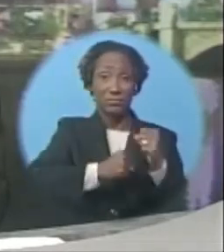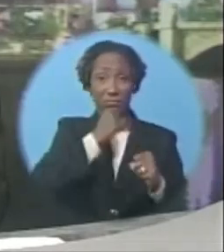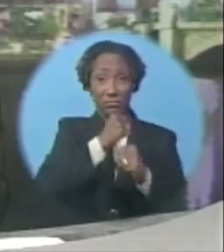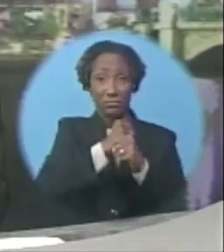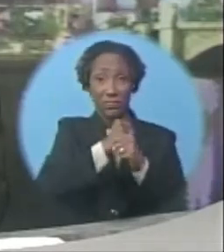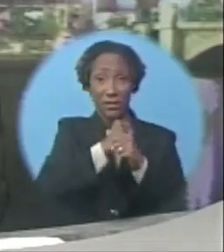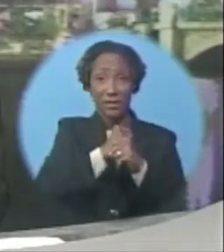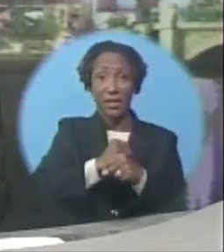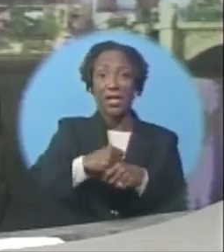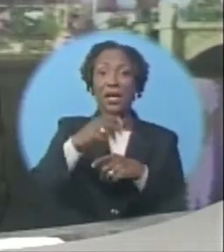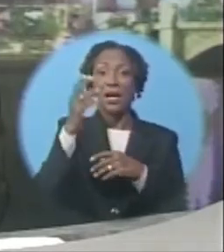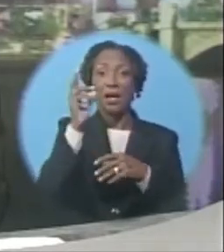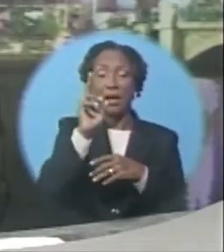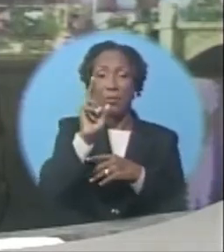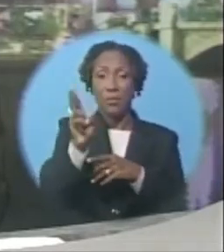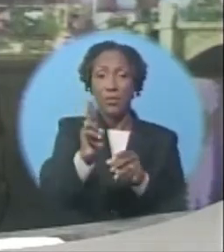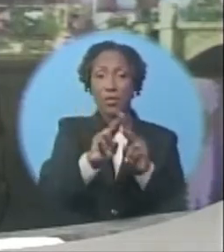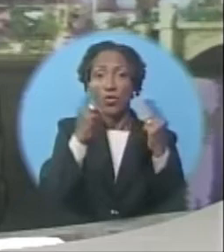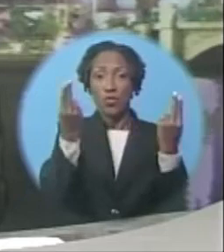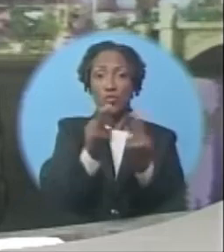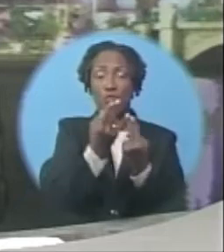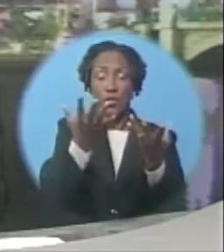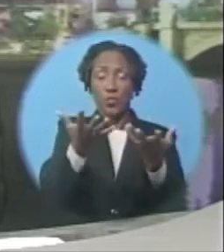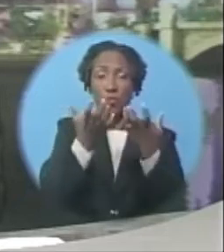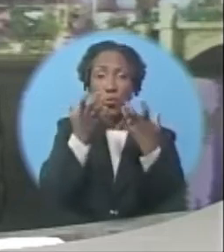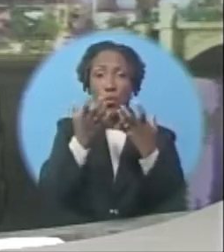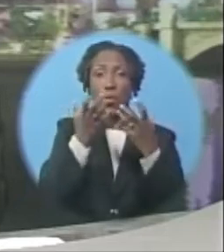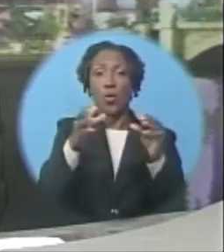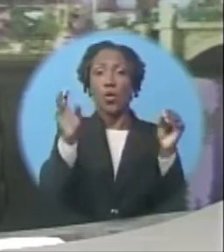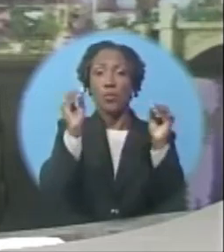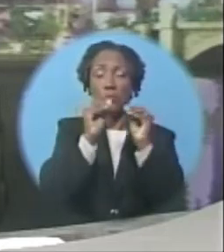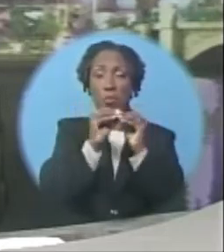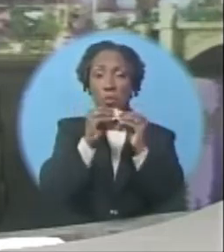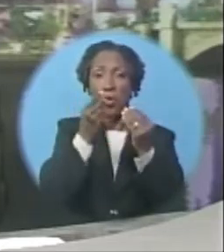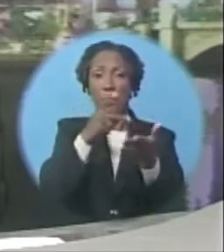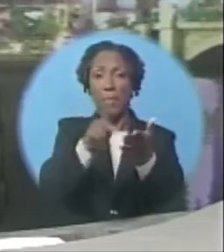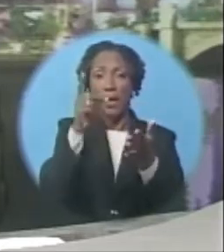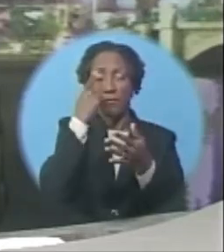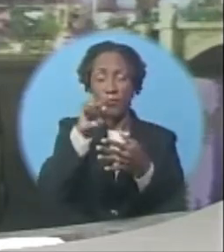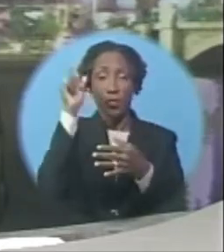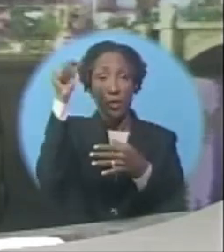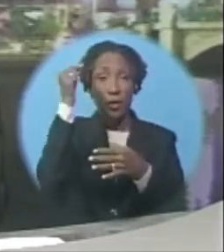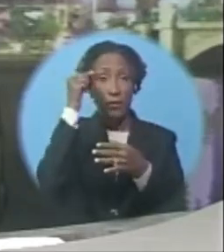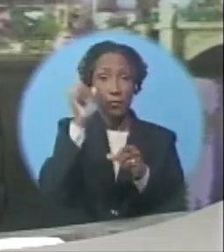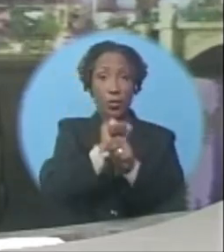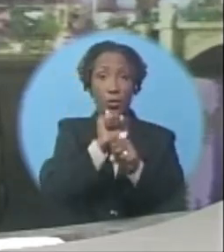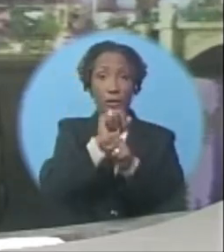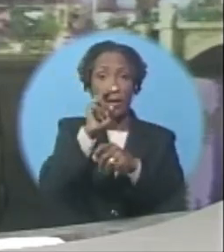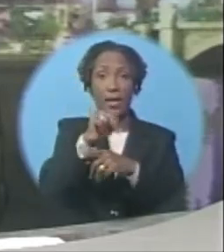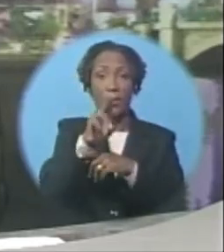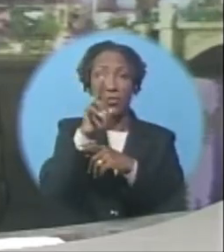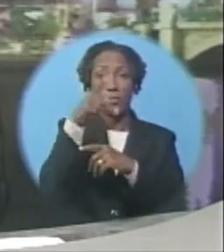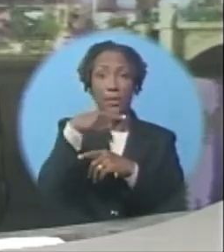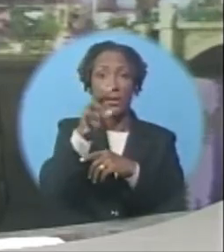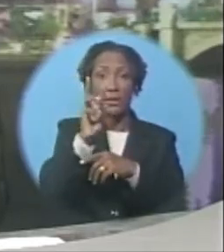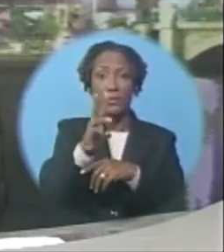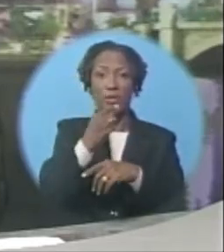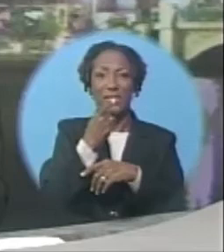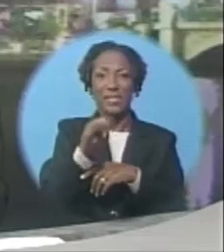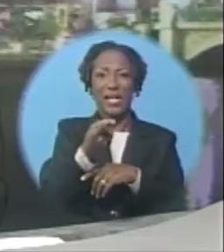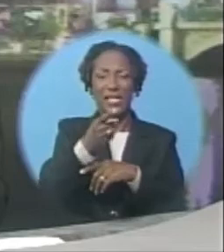for salary increases for thousands of government workers. The National Union of Public Workers has put forward a request